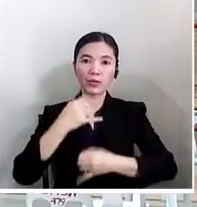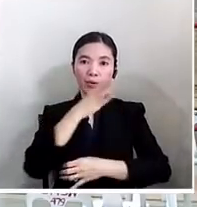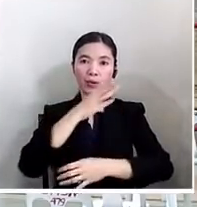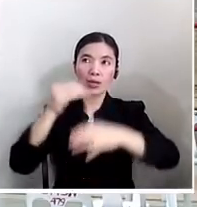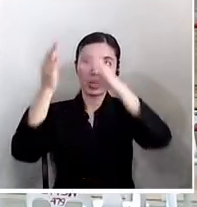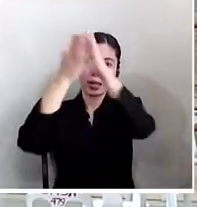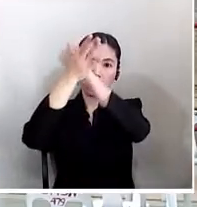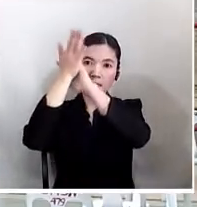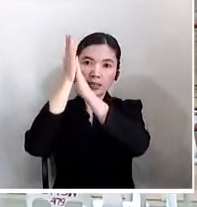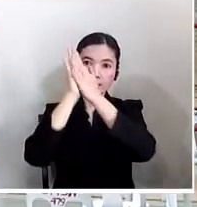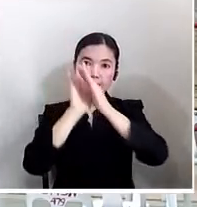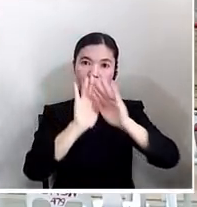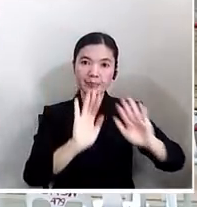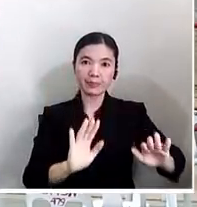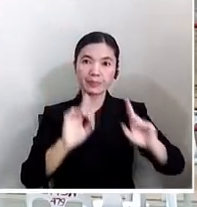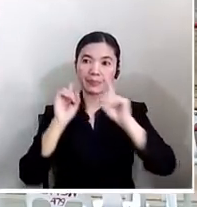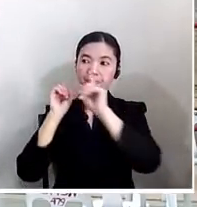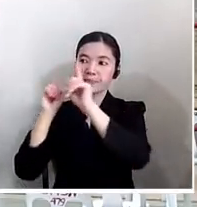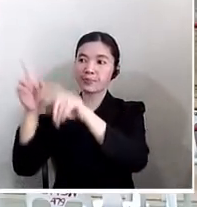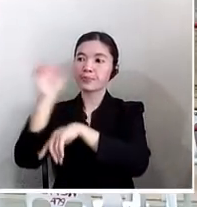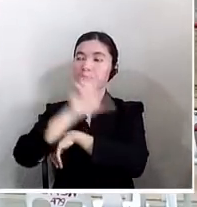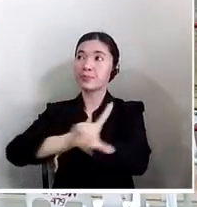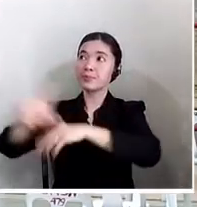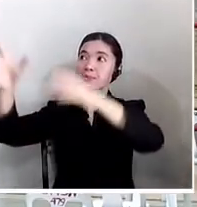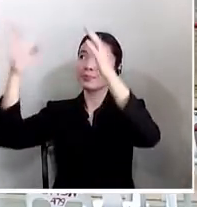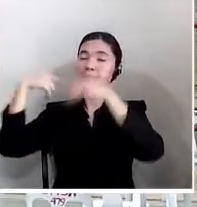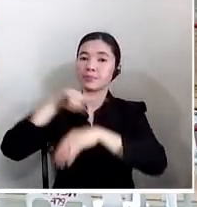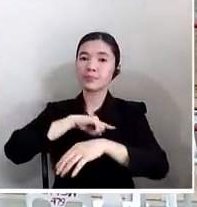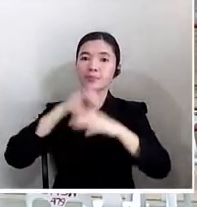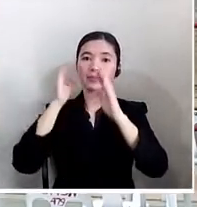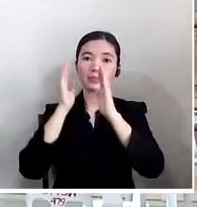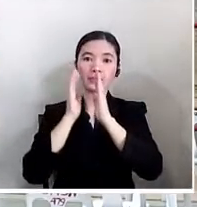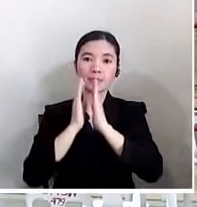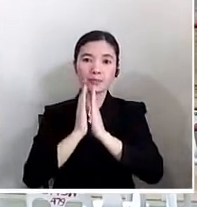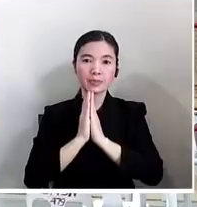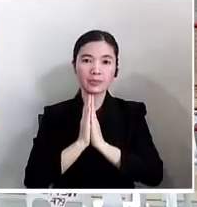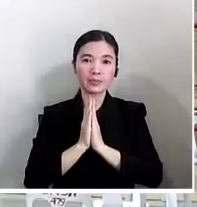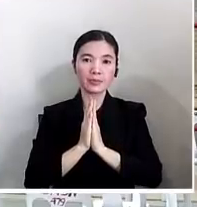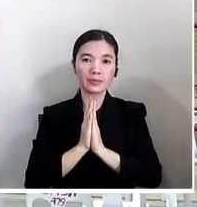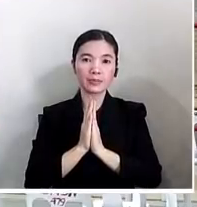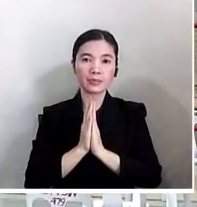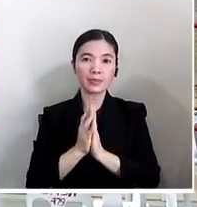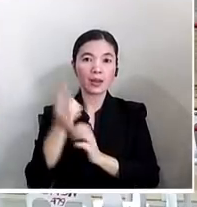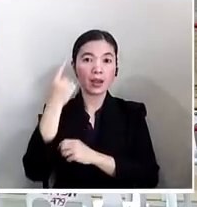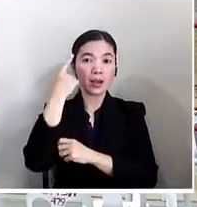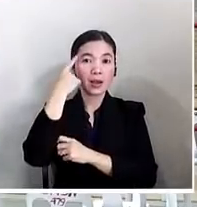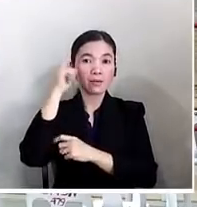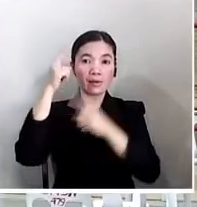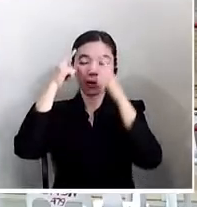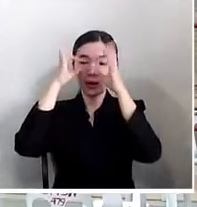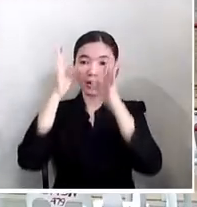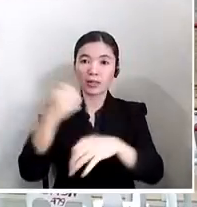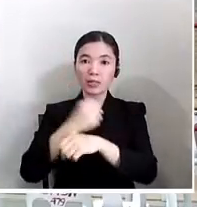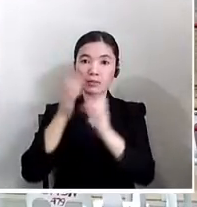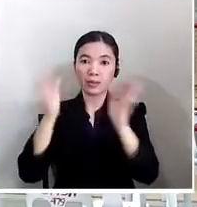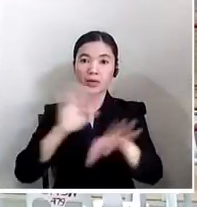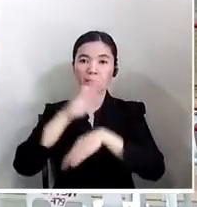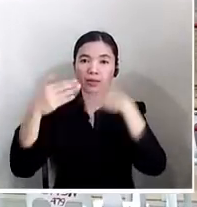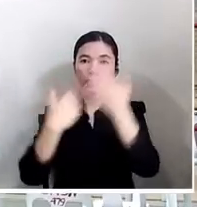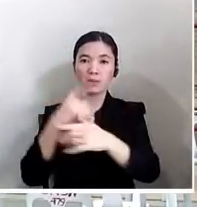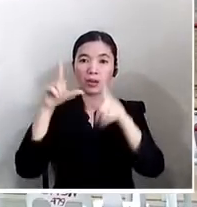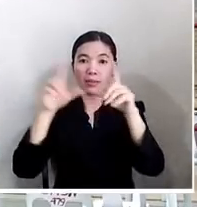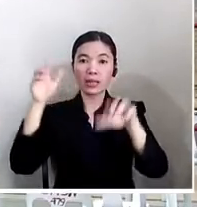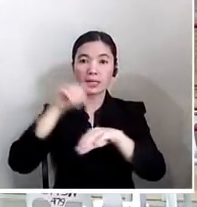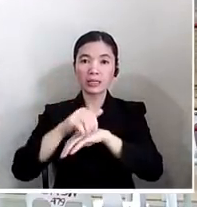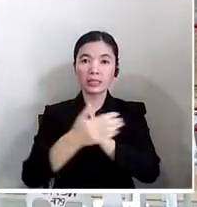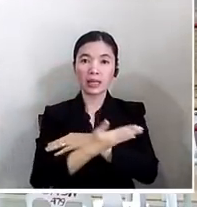to the Lord. Lord, hear our prayer. For decision makers at all levels, send them your wisdom